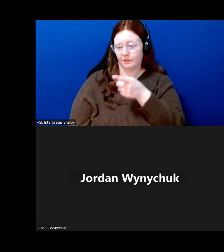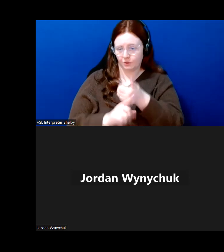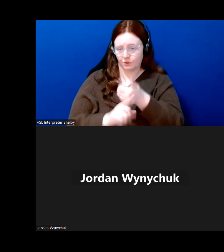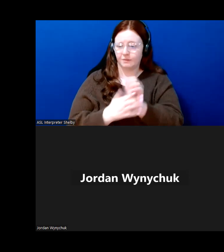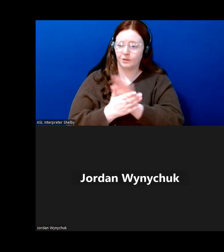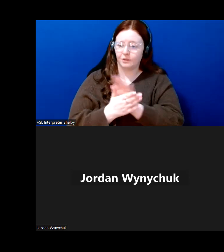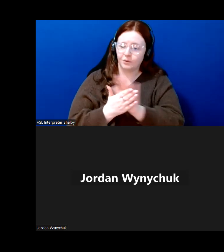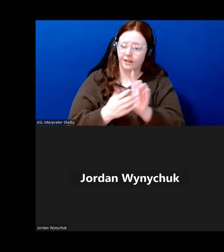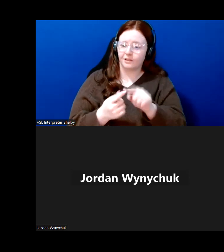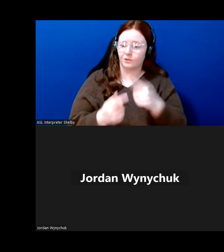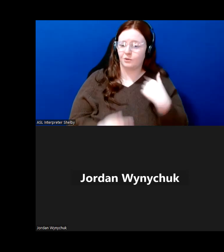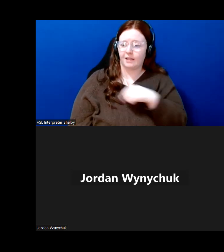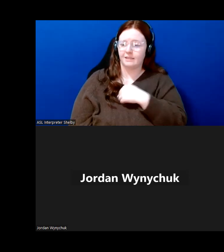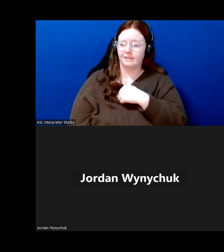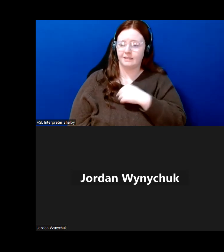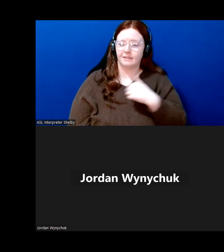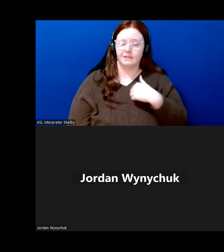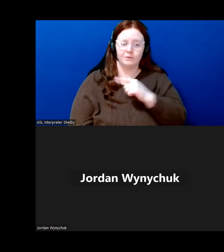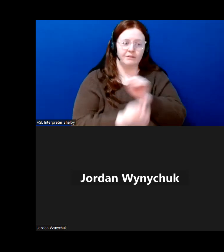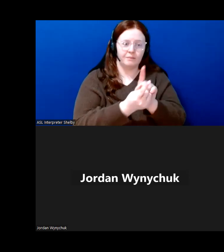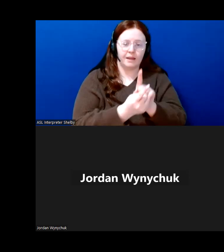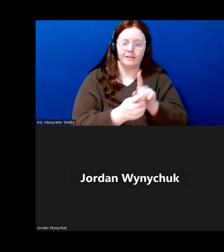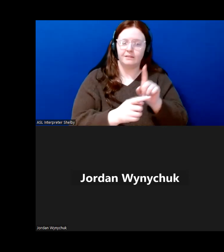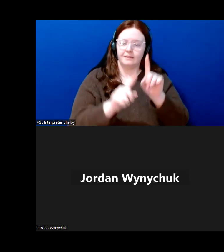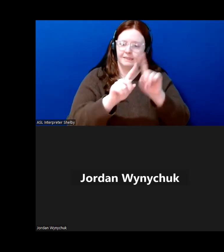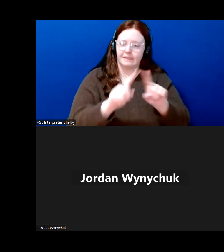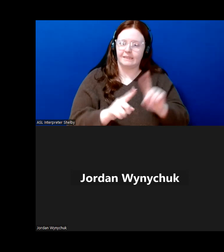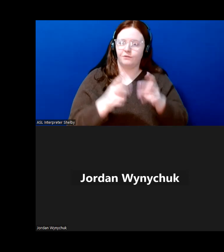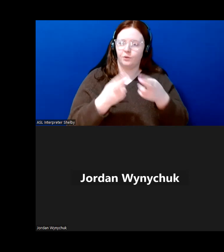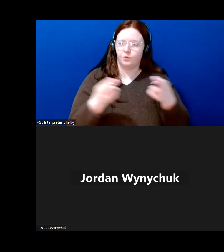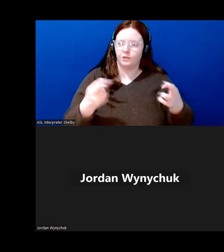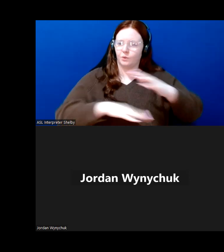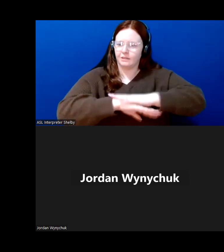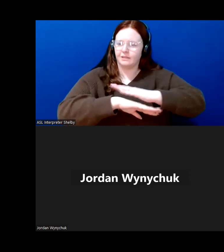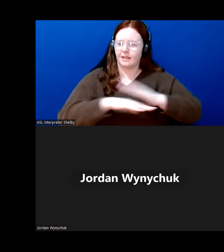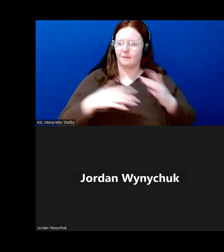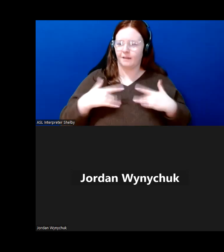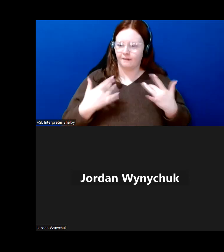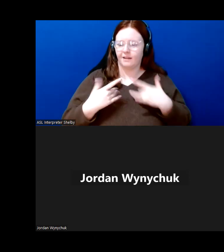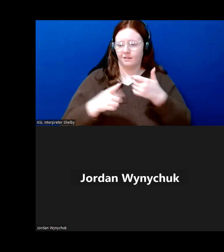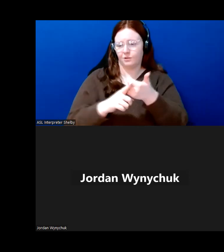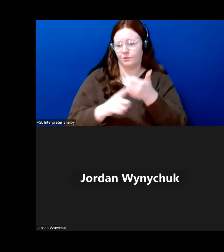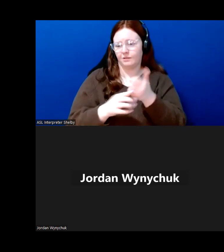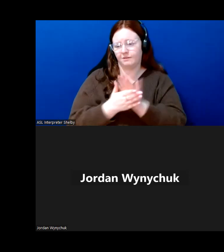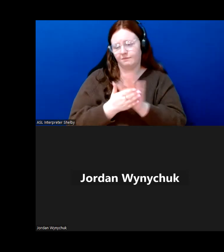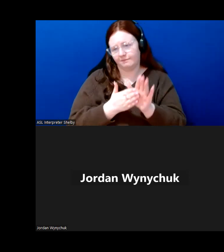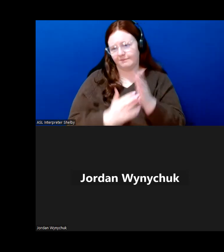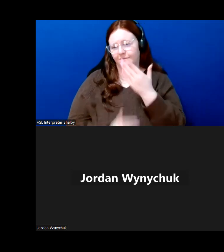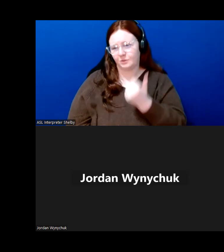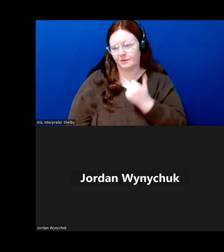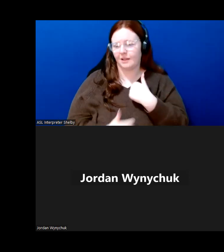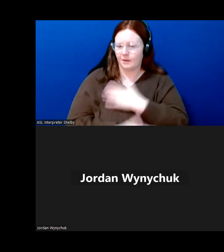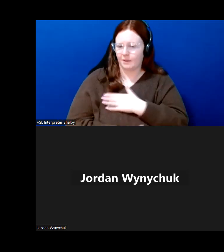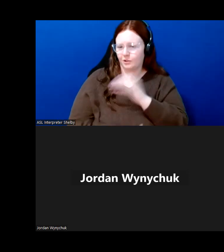We've met at various resource table events, and You're so kind, and we really appreciate